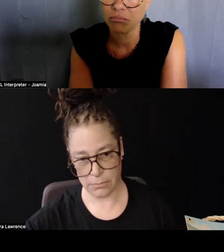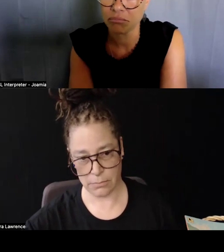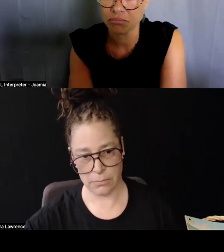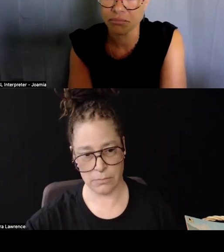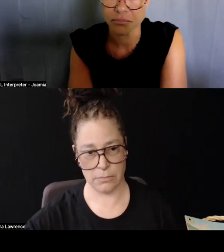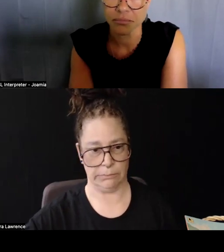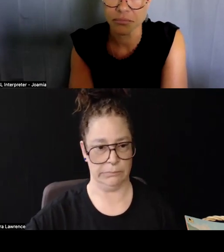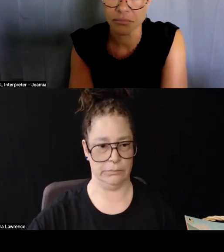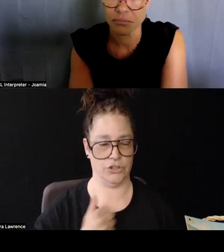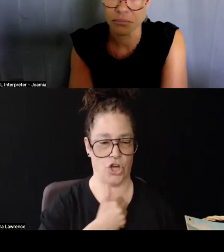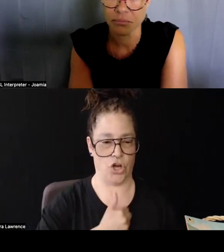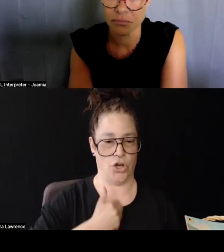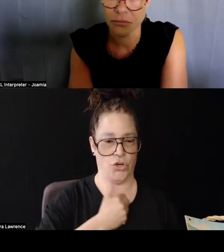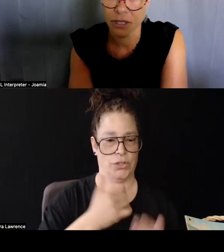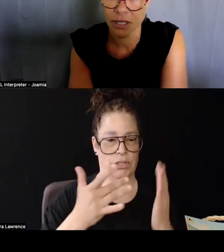Hmm.